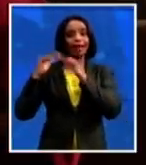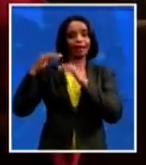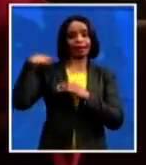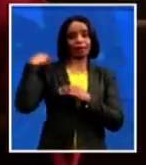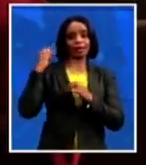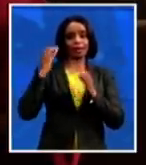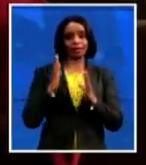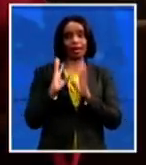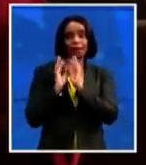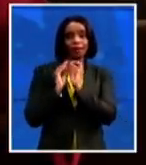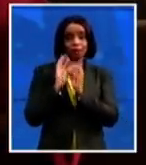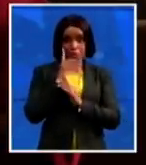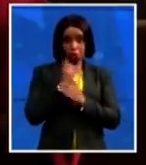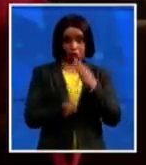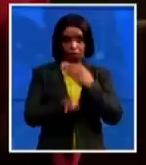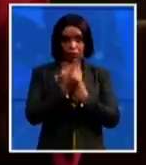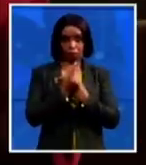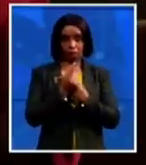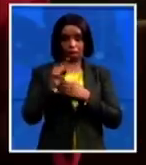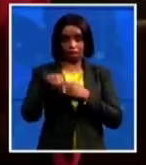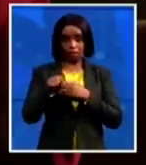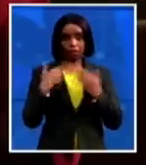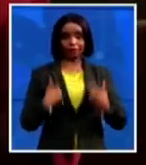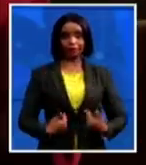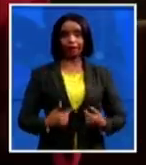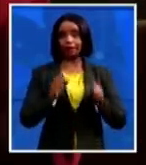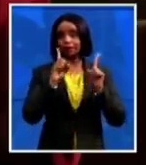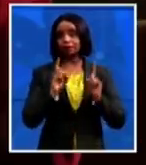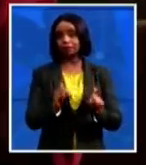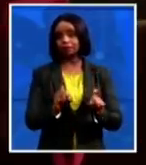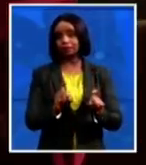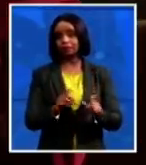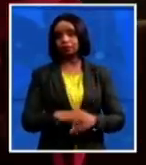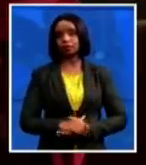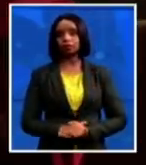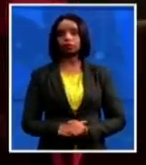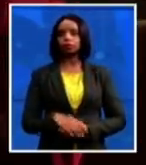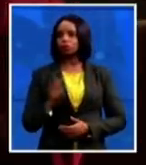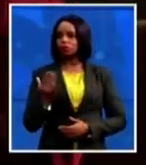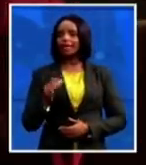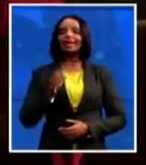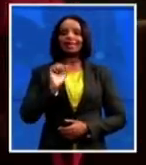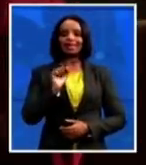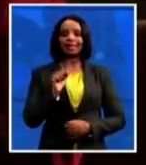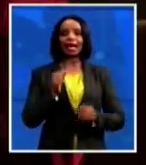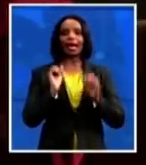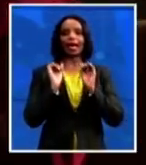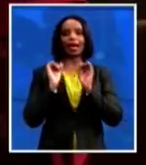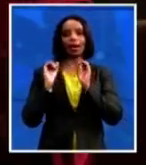cabinet meeting been called for this Sunday? This coming Sunday? That's the question.